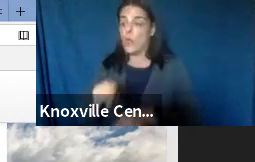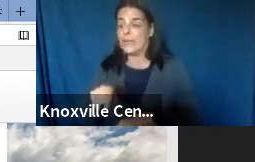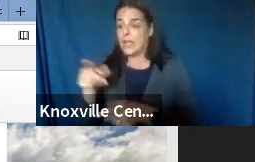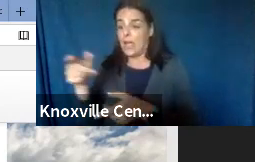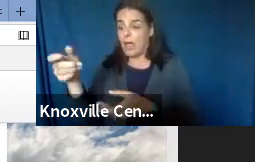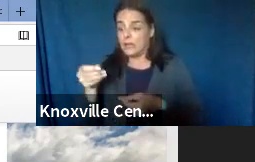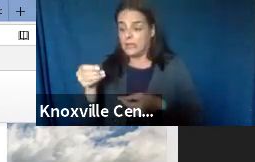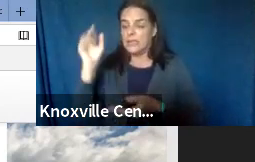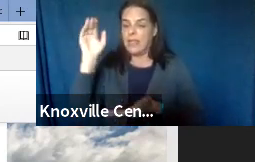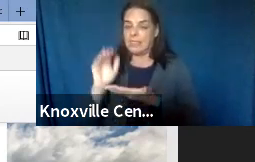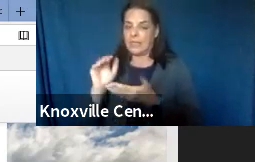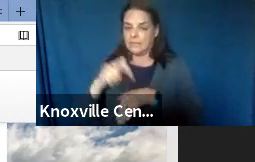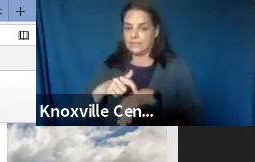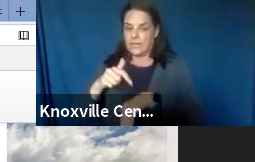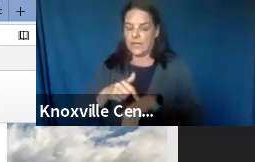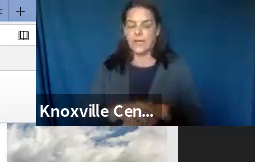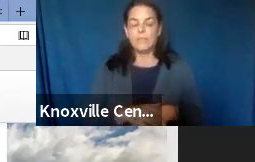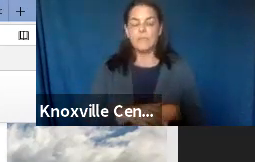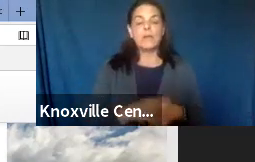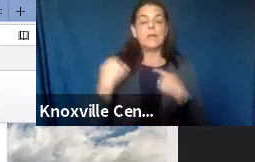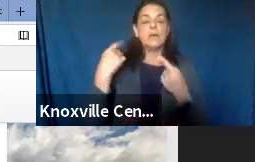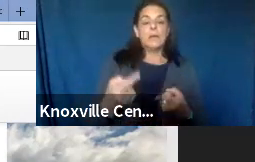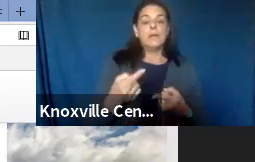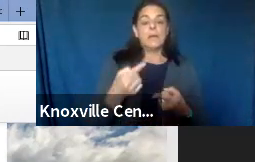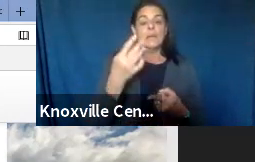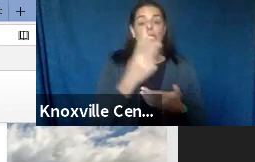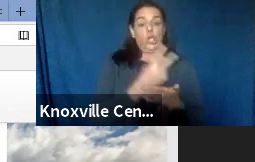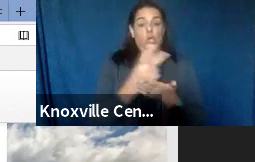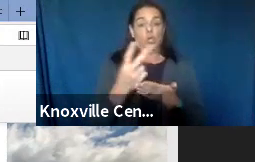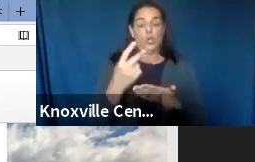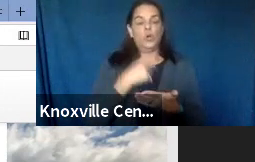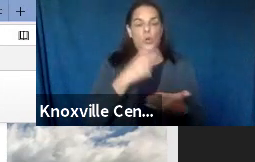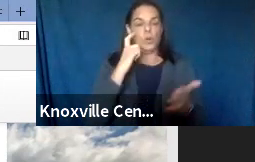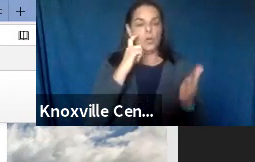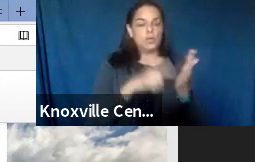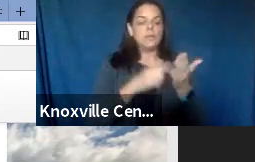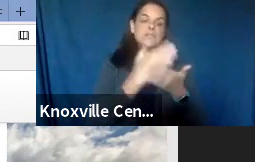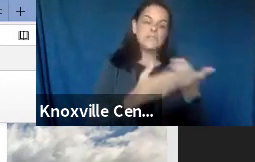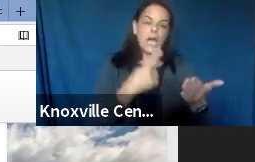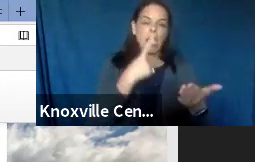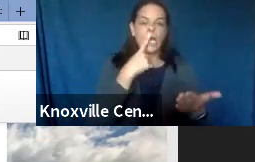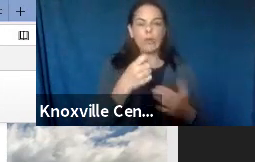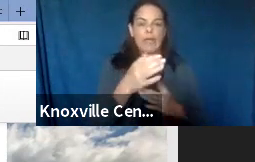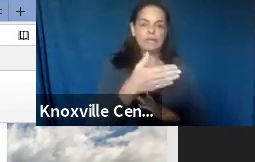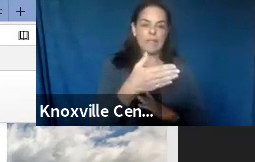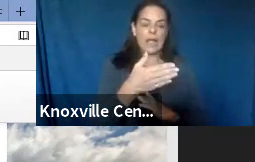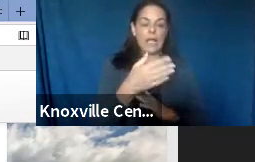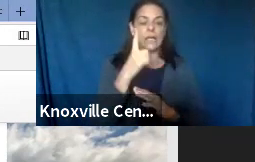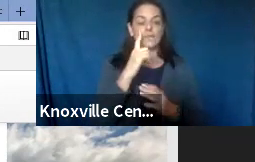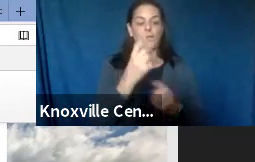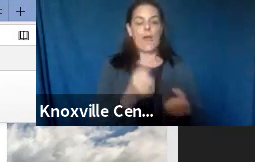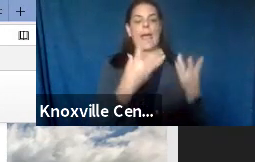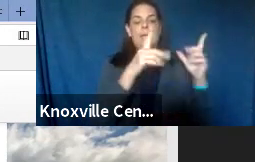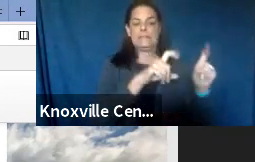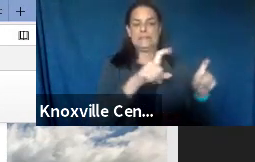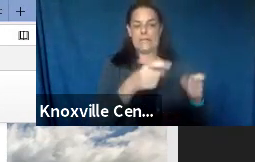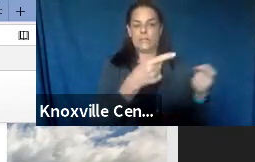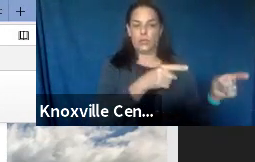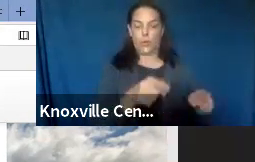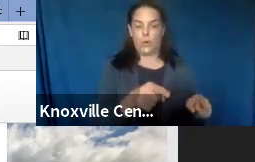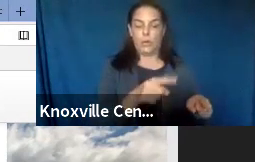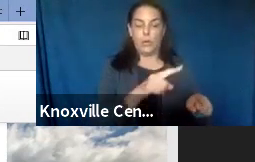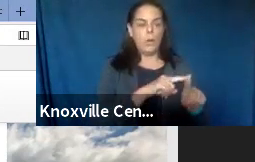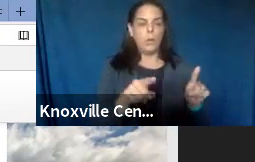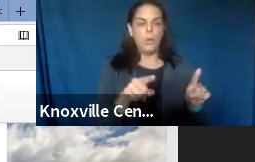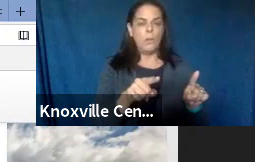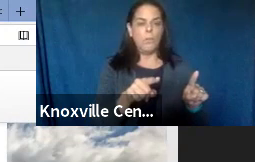time. Over the 14-day period, we saw some red flags for the number of tests conducted, but they were